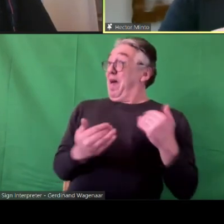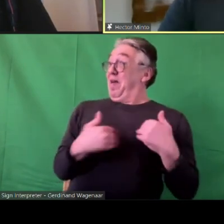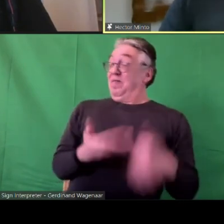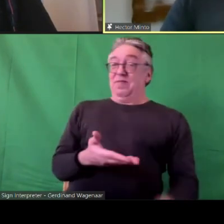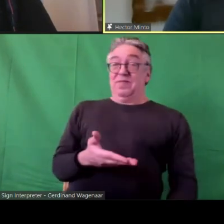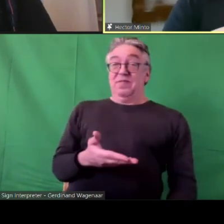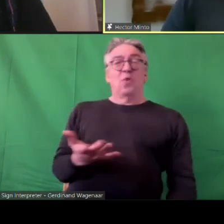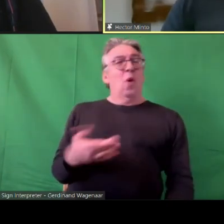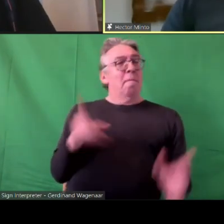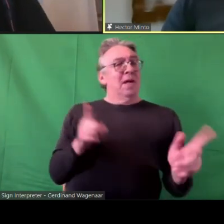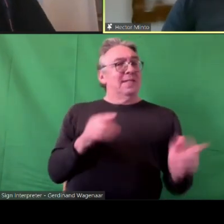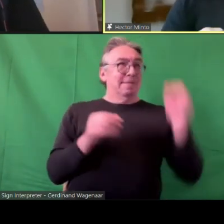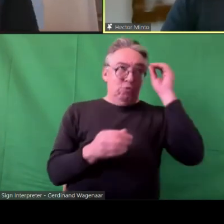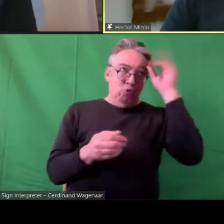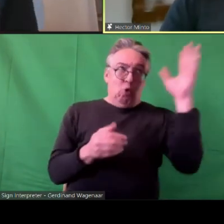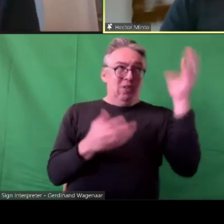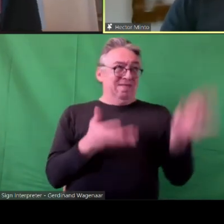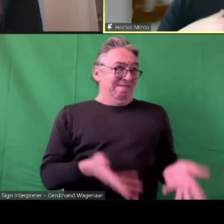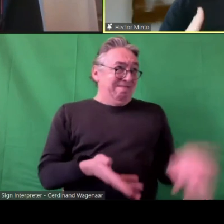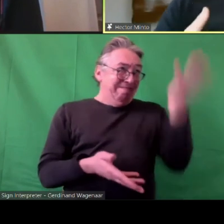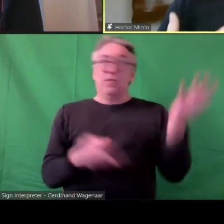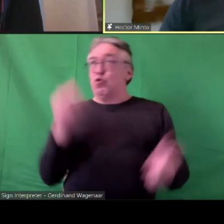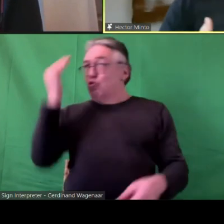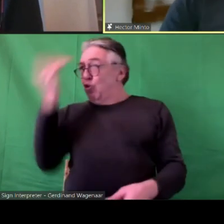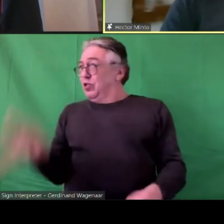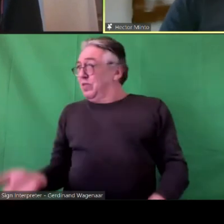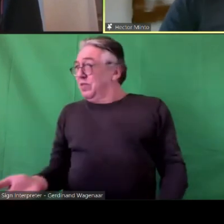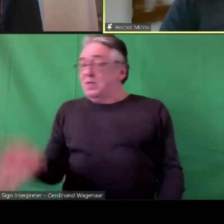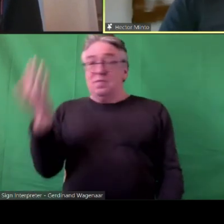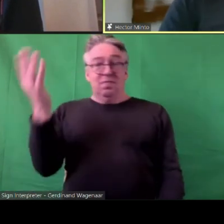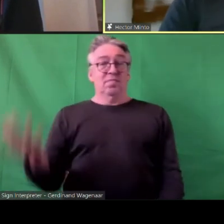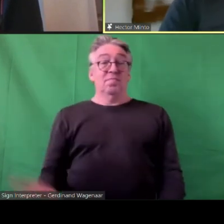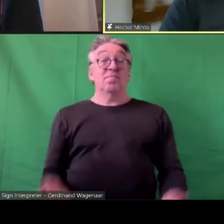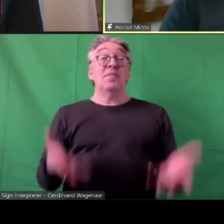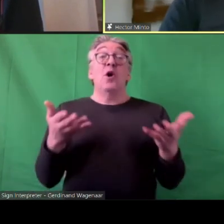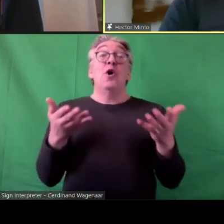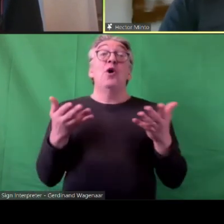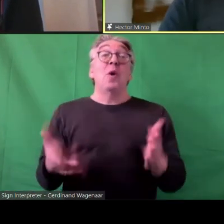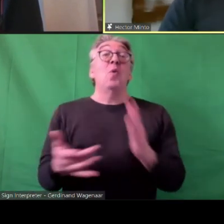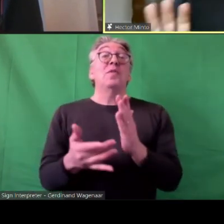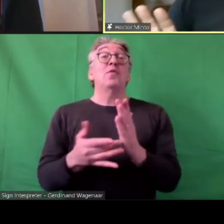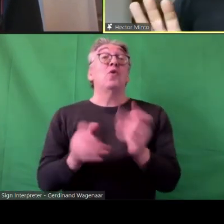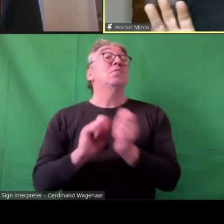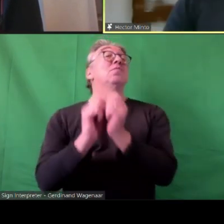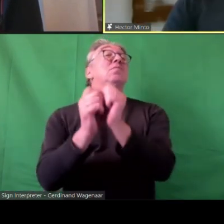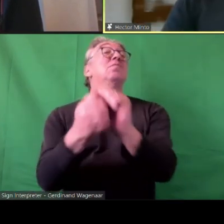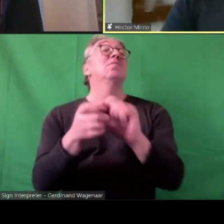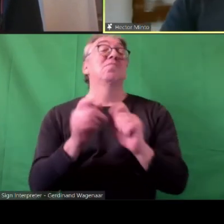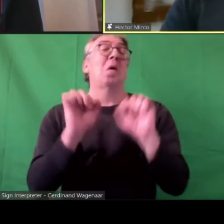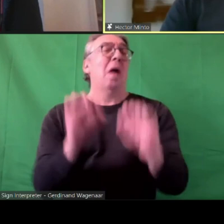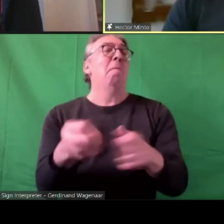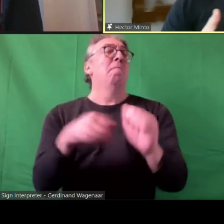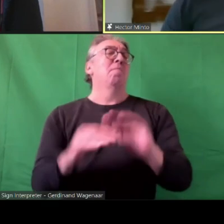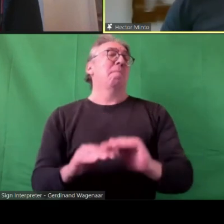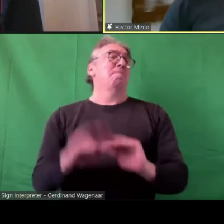a baseline of knowledge that the technology that we can build in today's society is increasingly accessible. And so I'll leave you with my last thought,